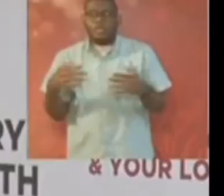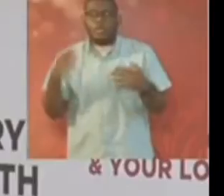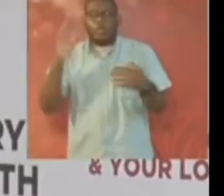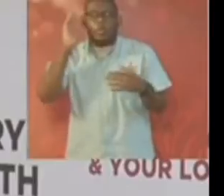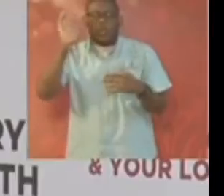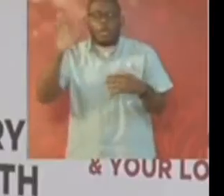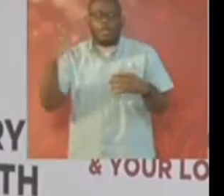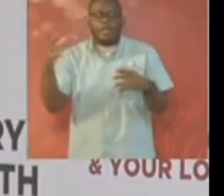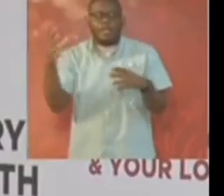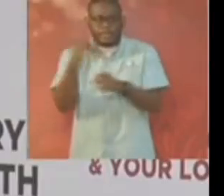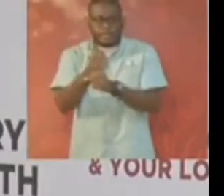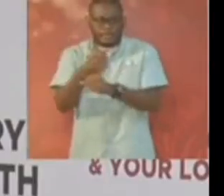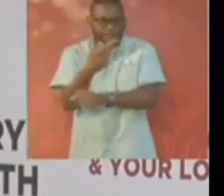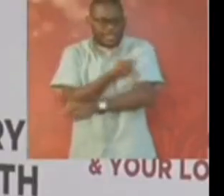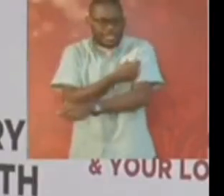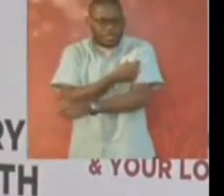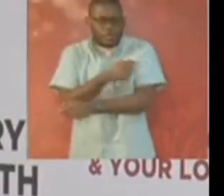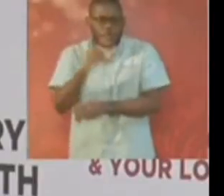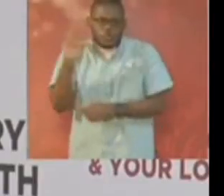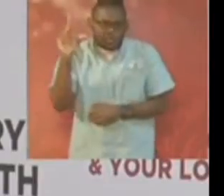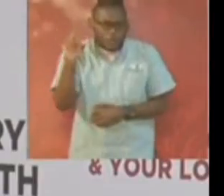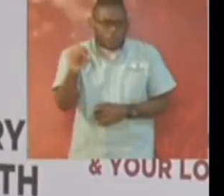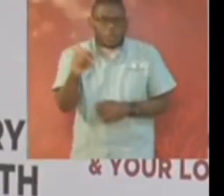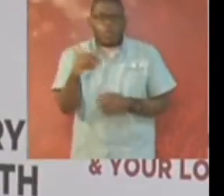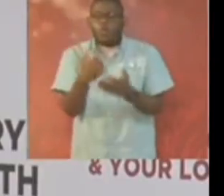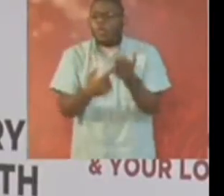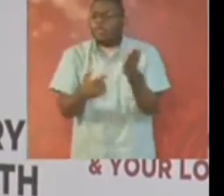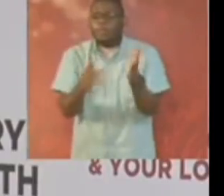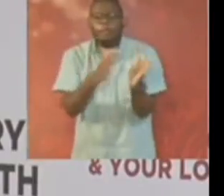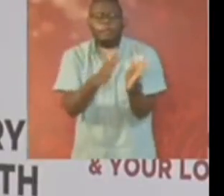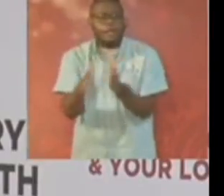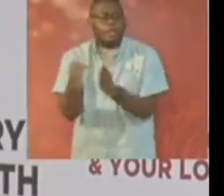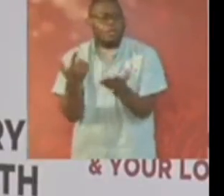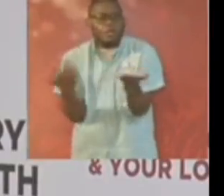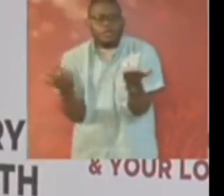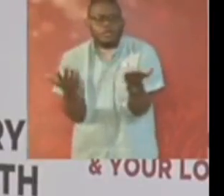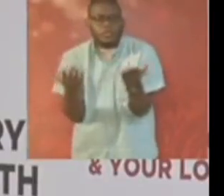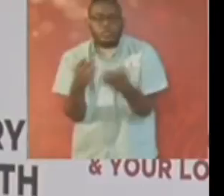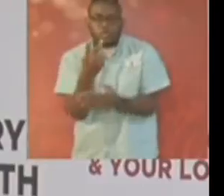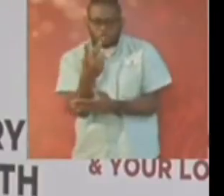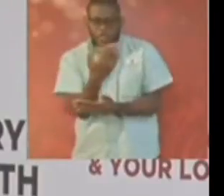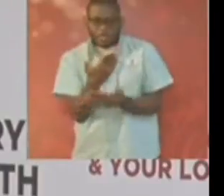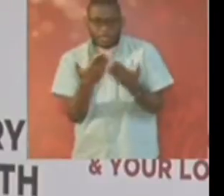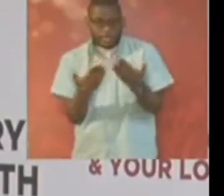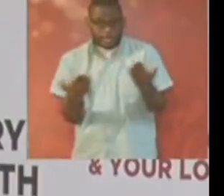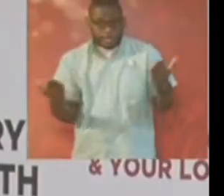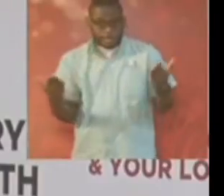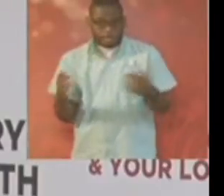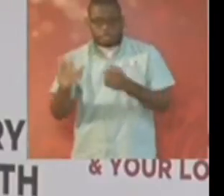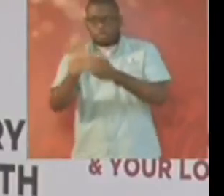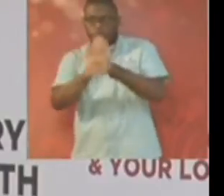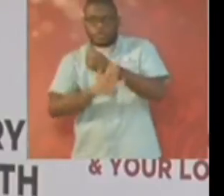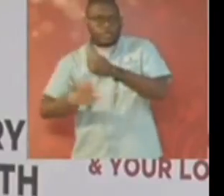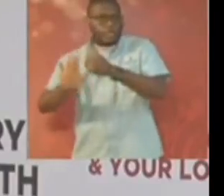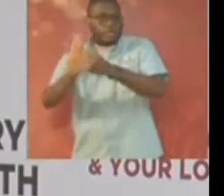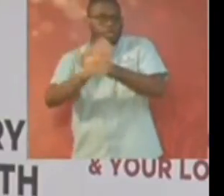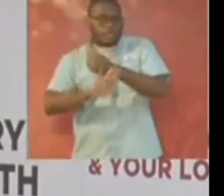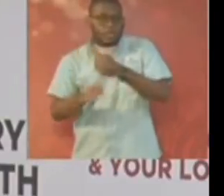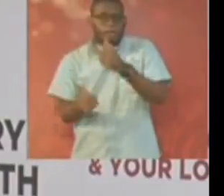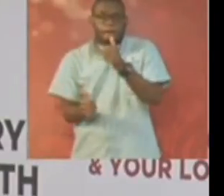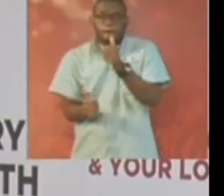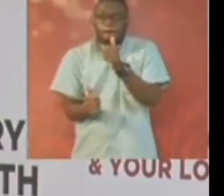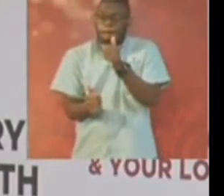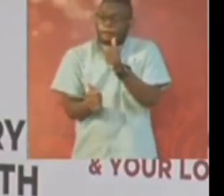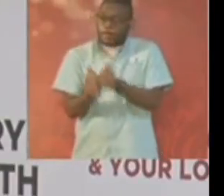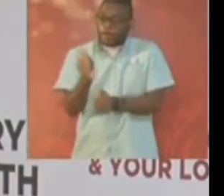emphasized. The strategy with the vaccines is really to do two things: protect the vulnerable, i.e. the individuals